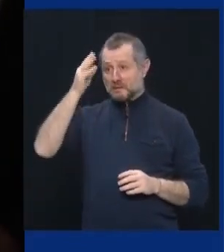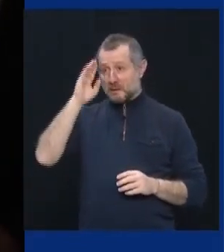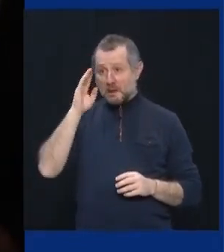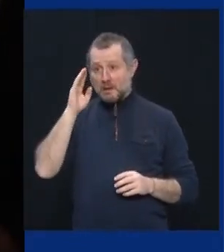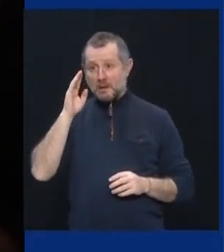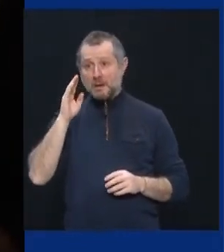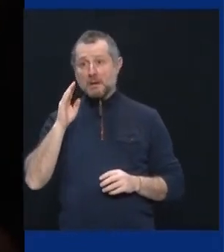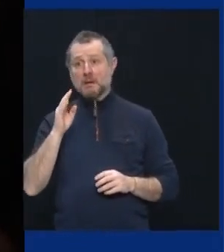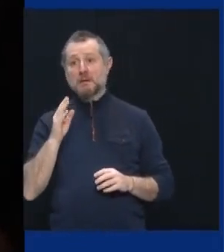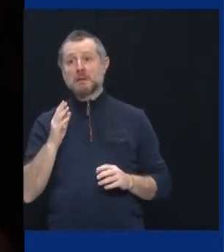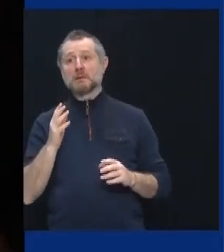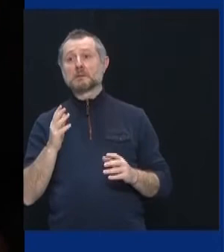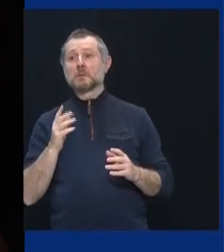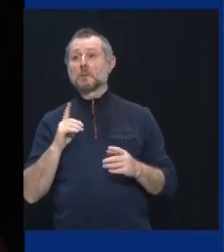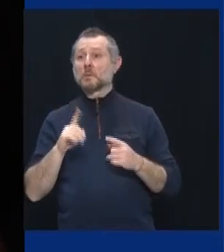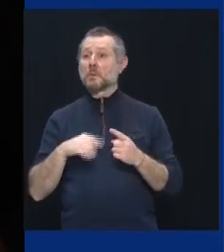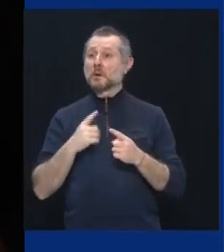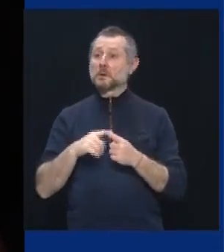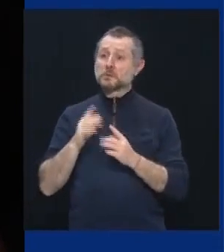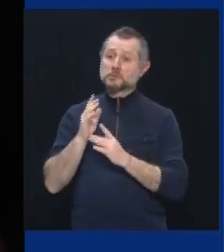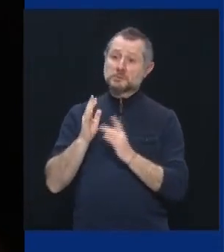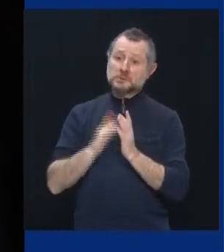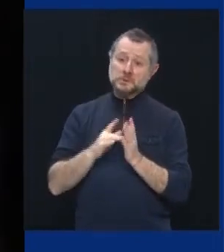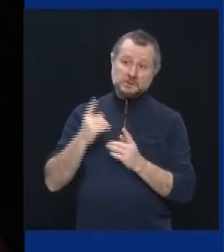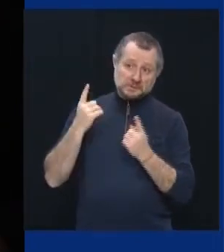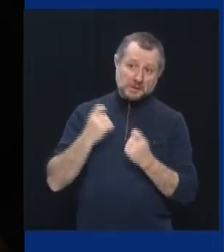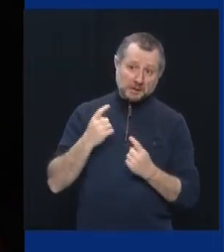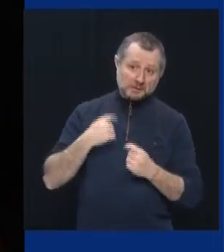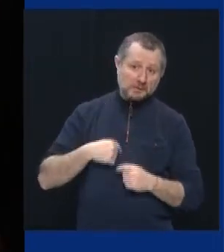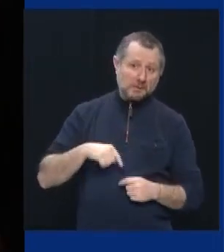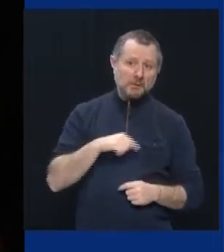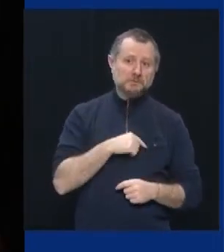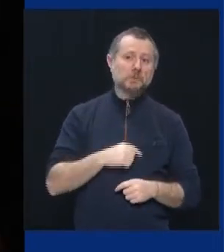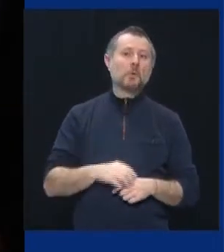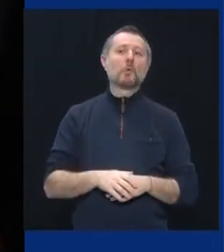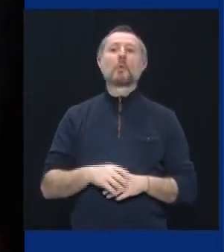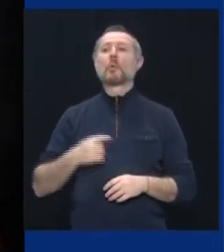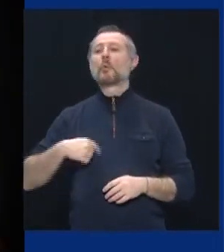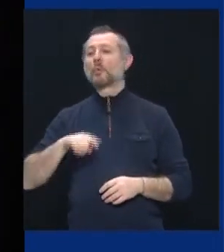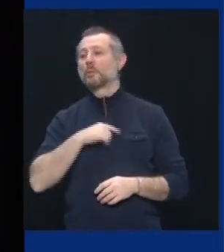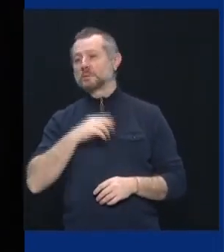us, we have been tested,